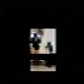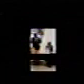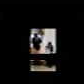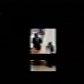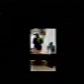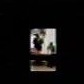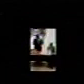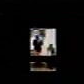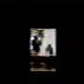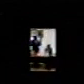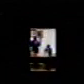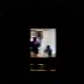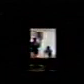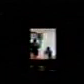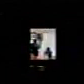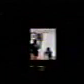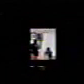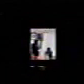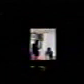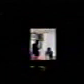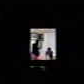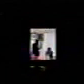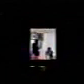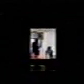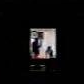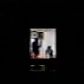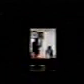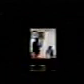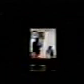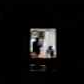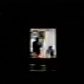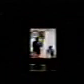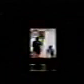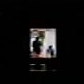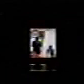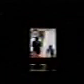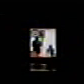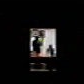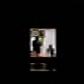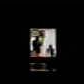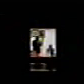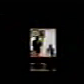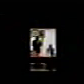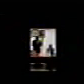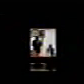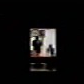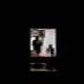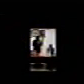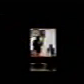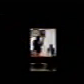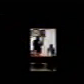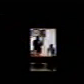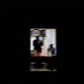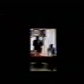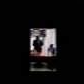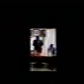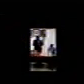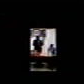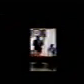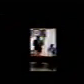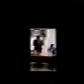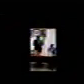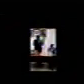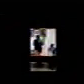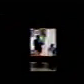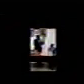I want you to look at whatever it is in your life that needs to be cast down. Whatever it is in your life that needs to be pulled down. Whatever it is